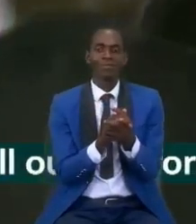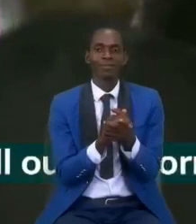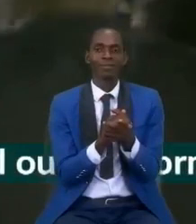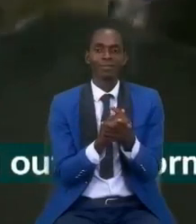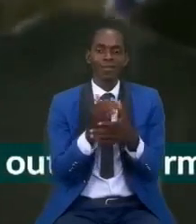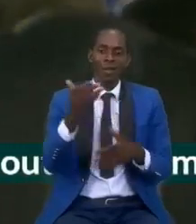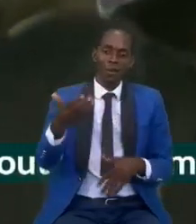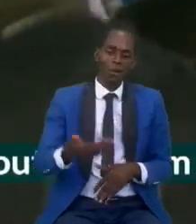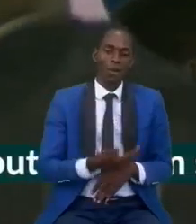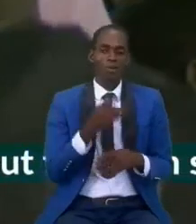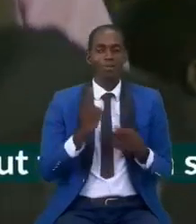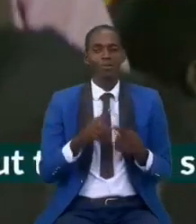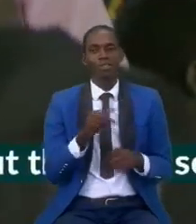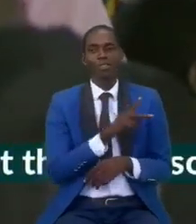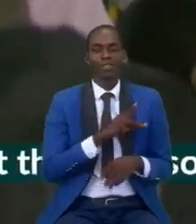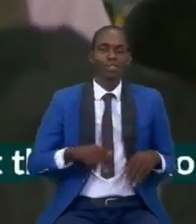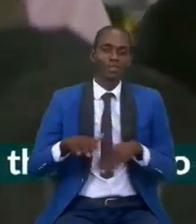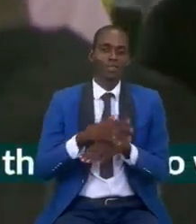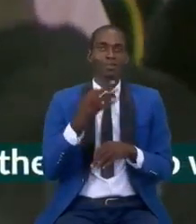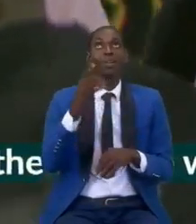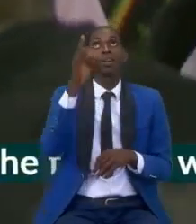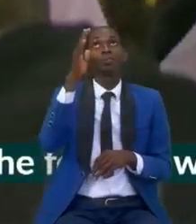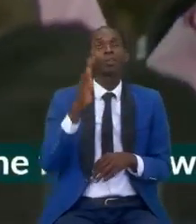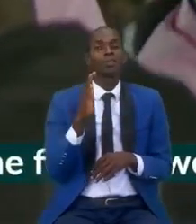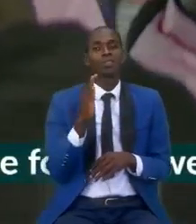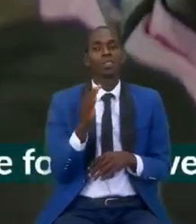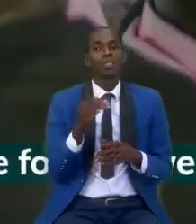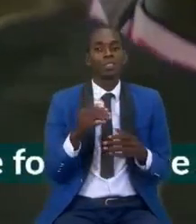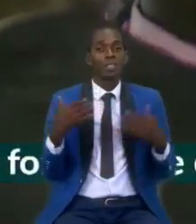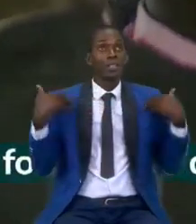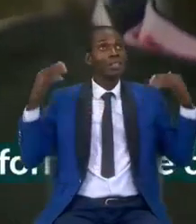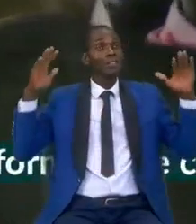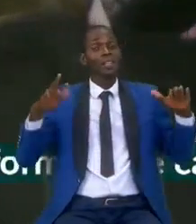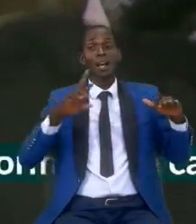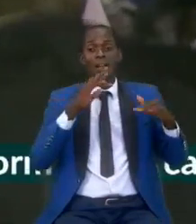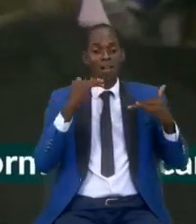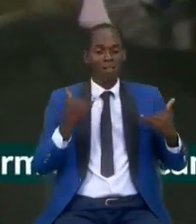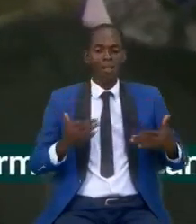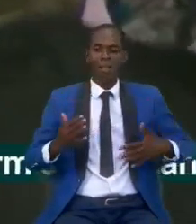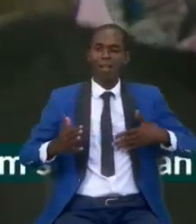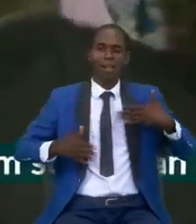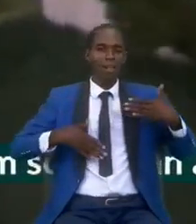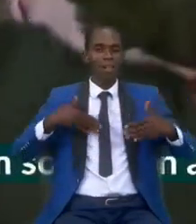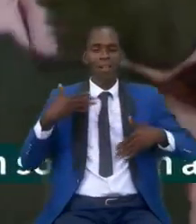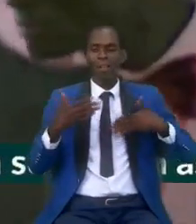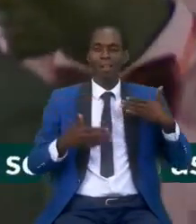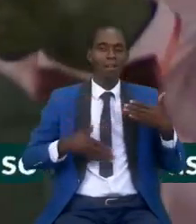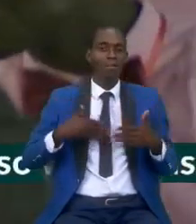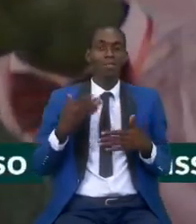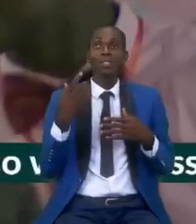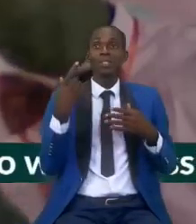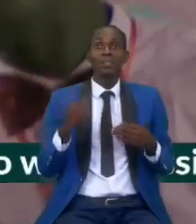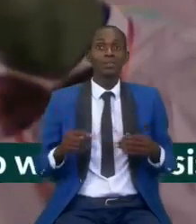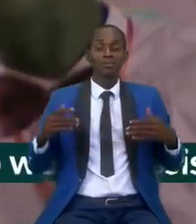Angels are rejoicing, the host of heaven, they are rejoicing over your life.